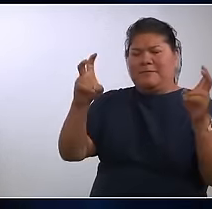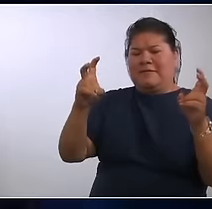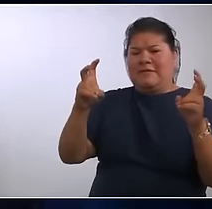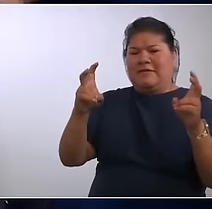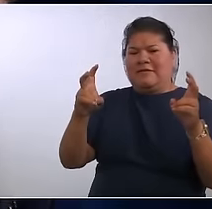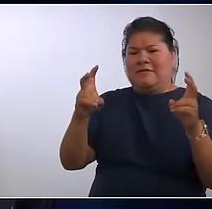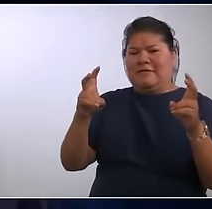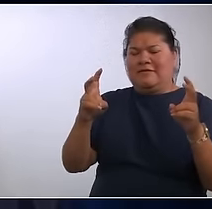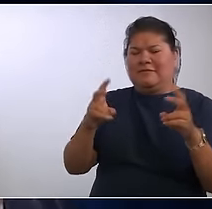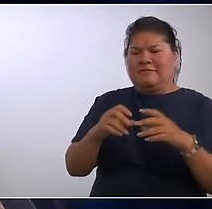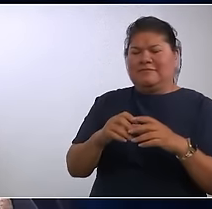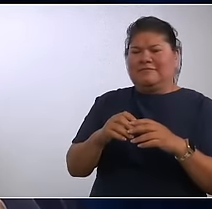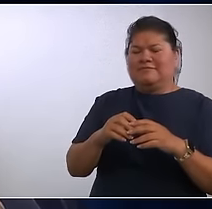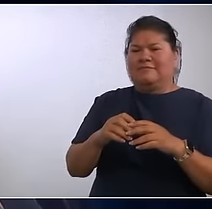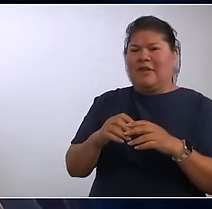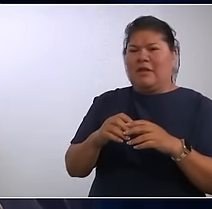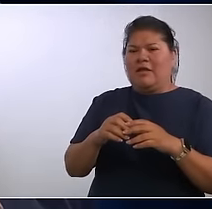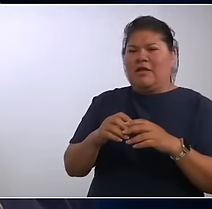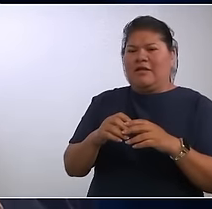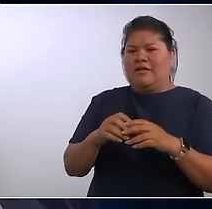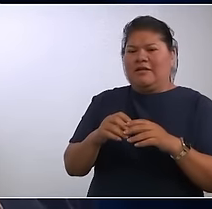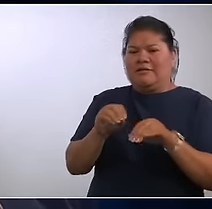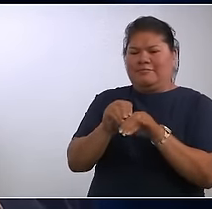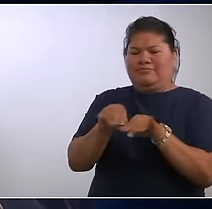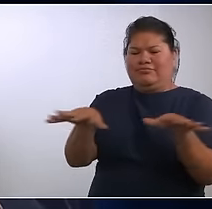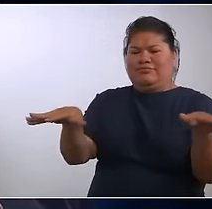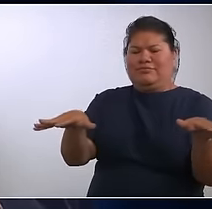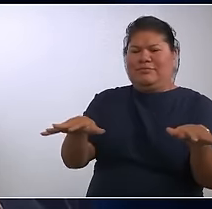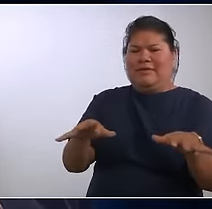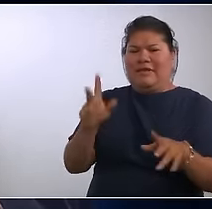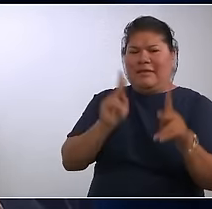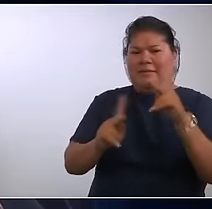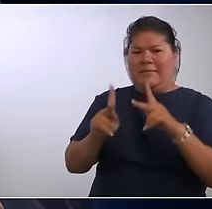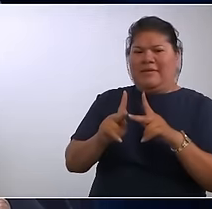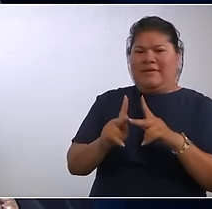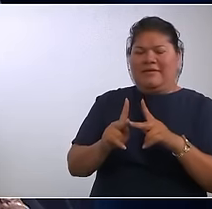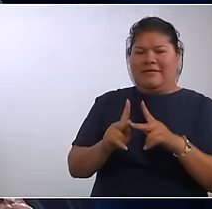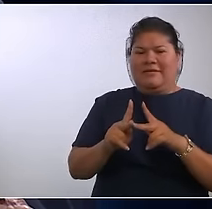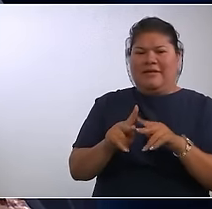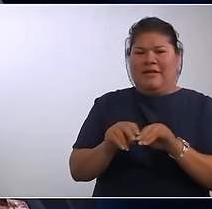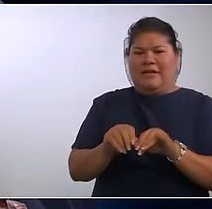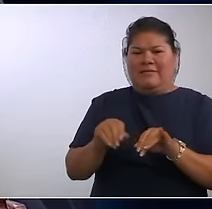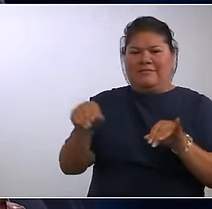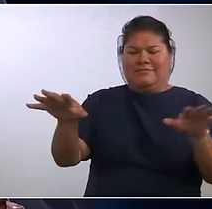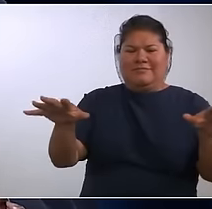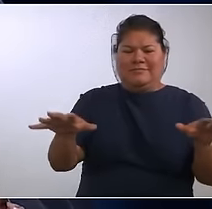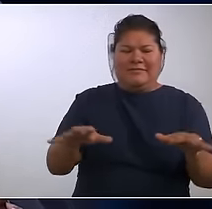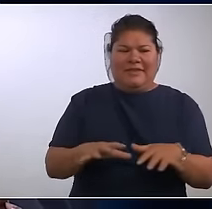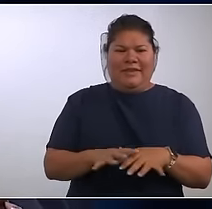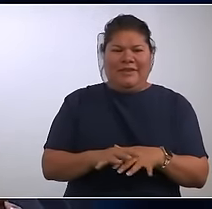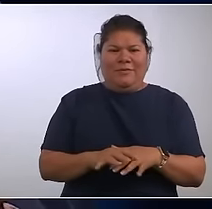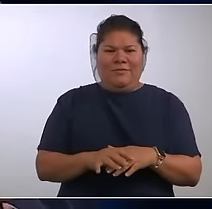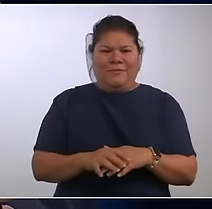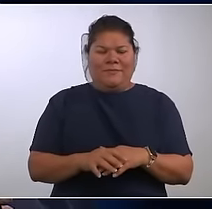de dispersión. The context is one of dispersion. El pueblo de Dios ha sido dispersado.